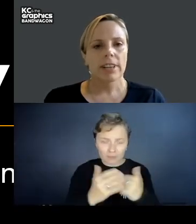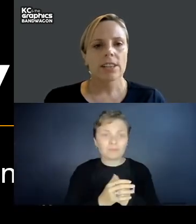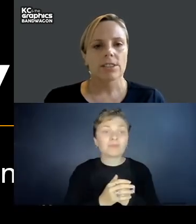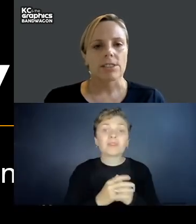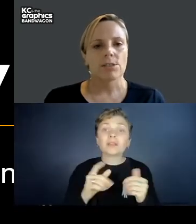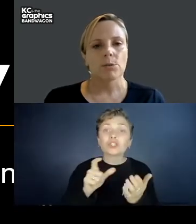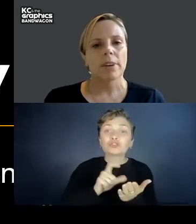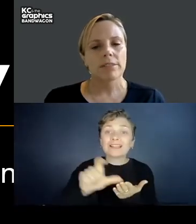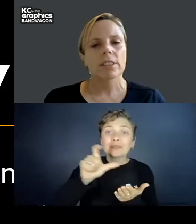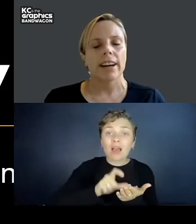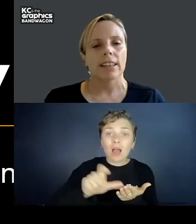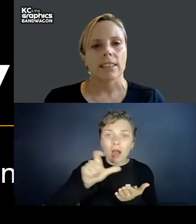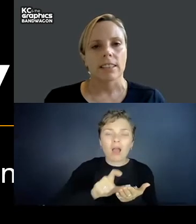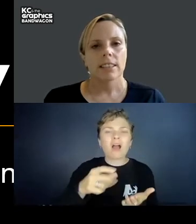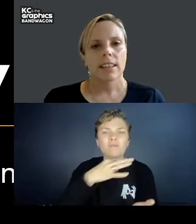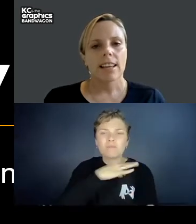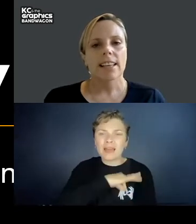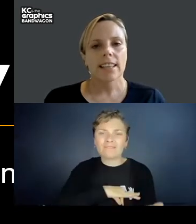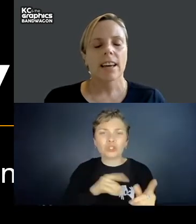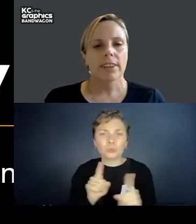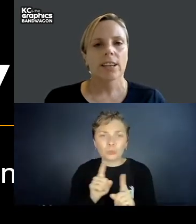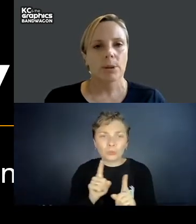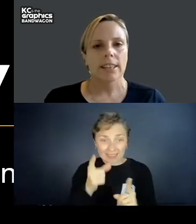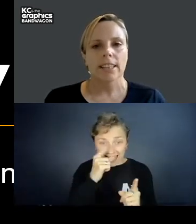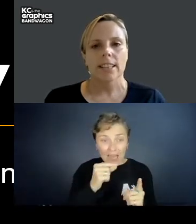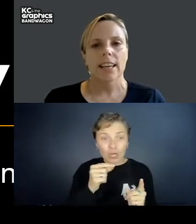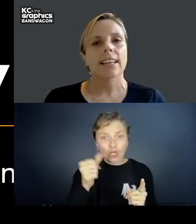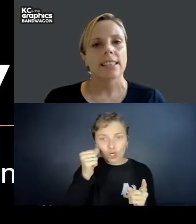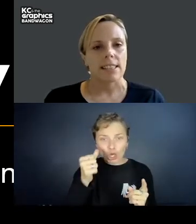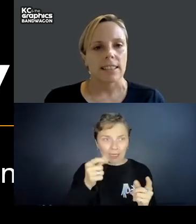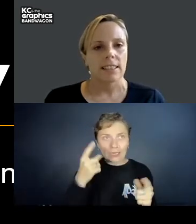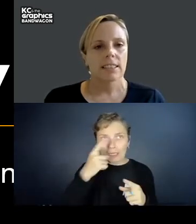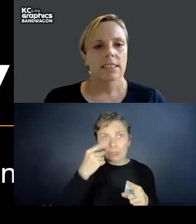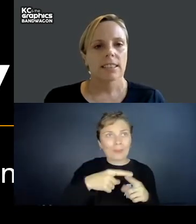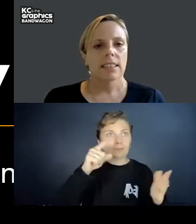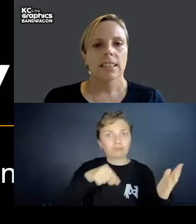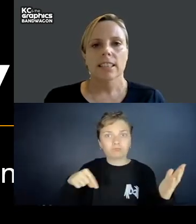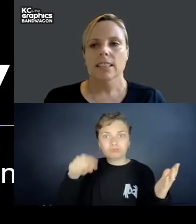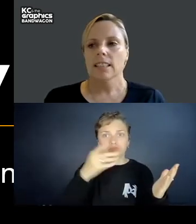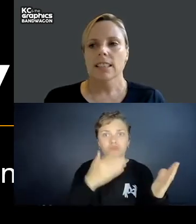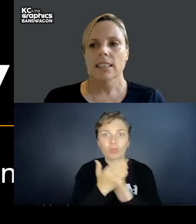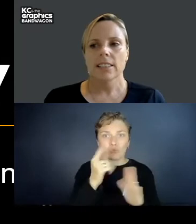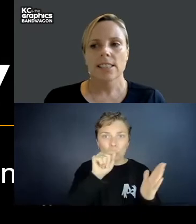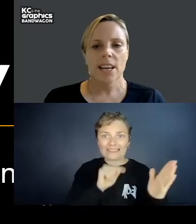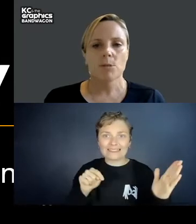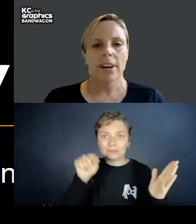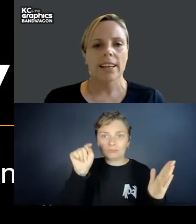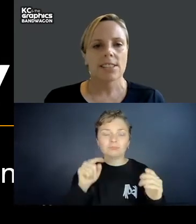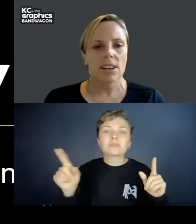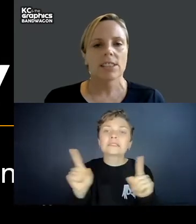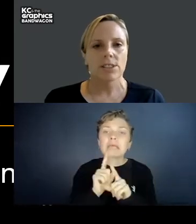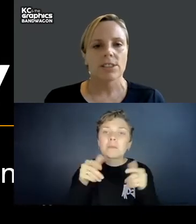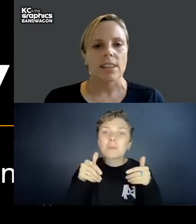screen reader users will benefit greatly as they can navigate quickly and easily in the same